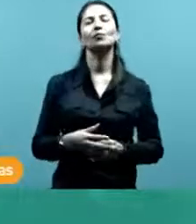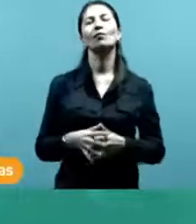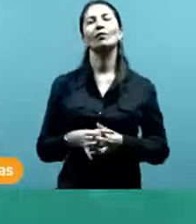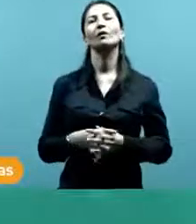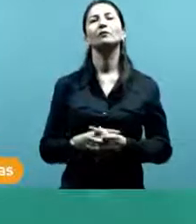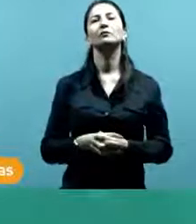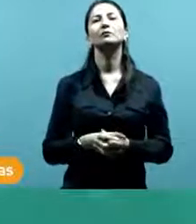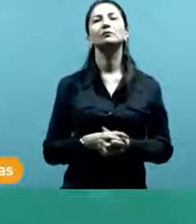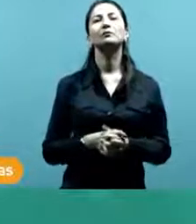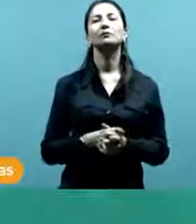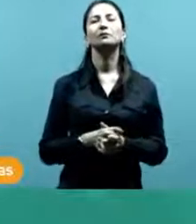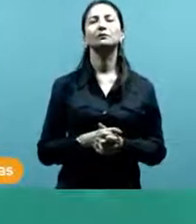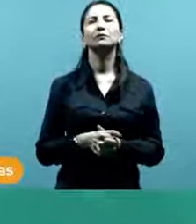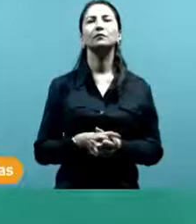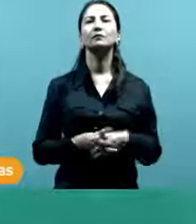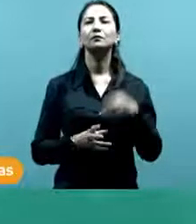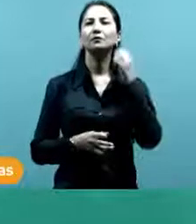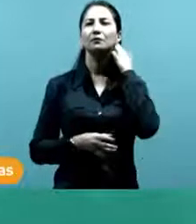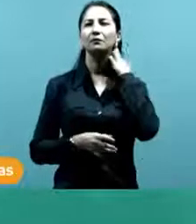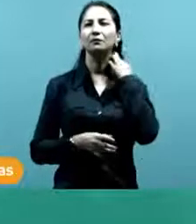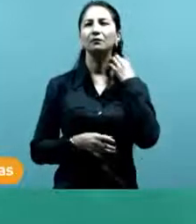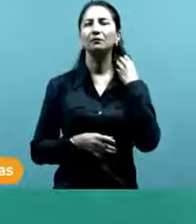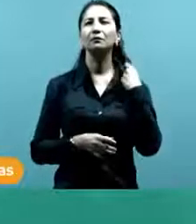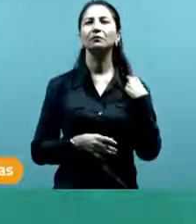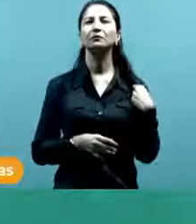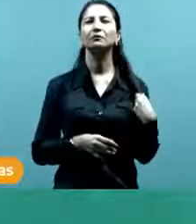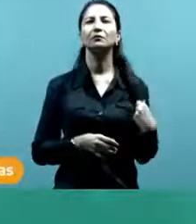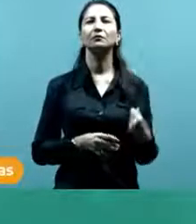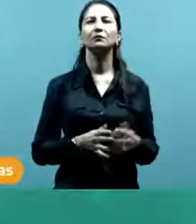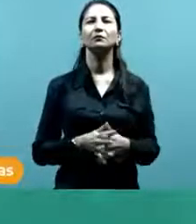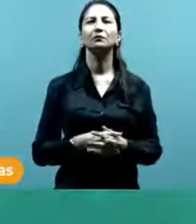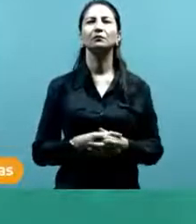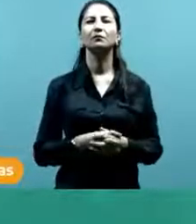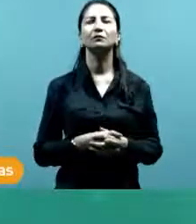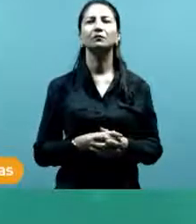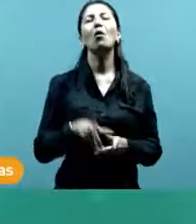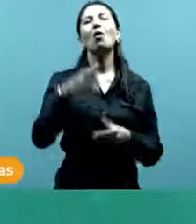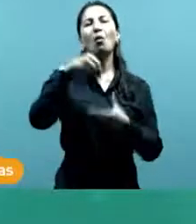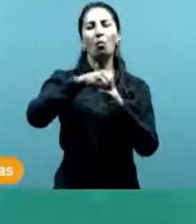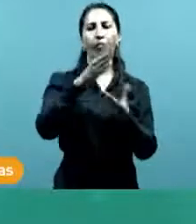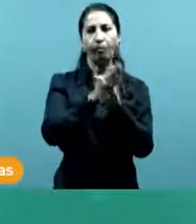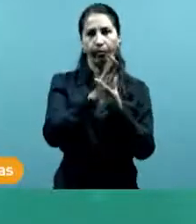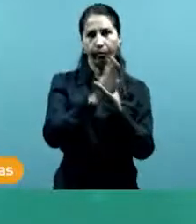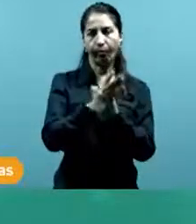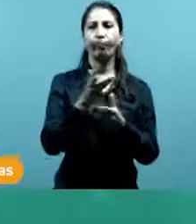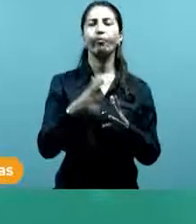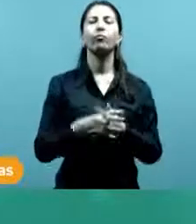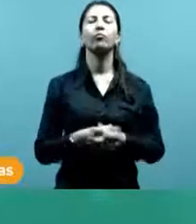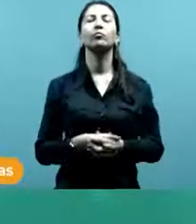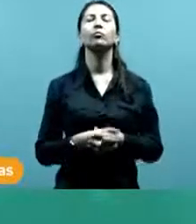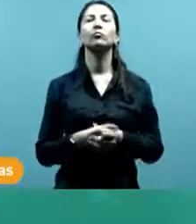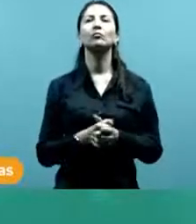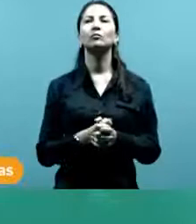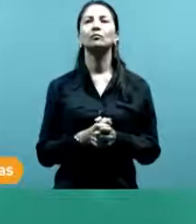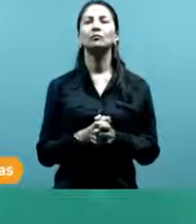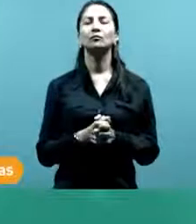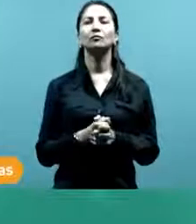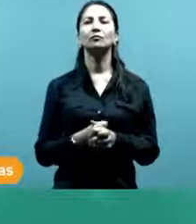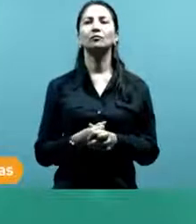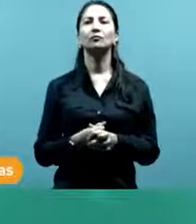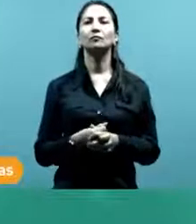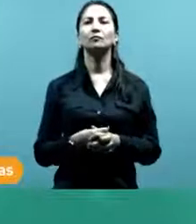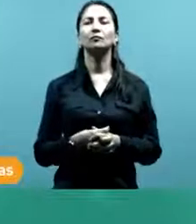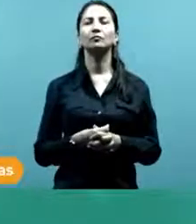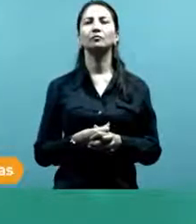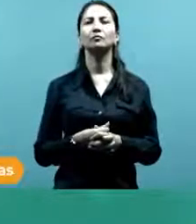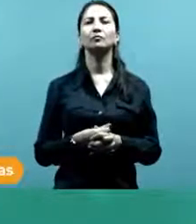lessons. Les mencioné, también tenemos documentos en línea. So you have these lessons and you have the address. Tenemos and as I said, one of the